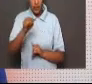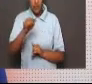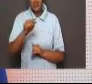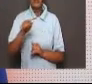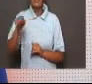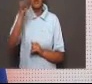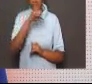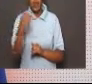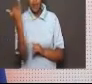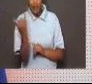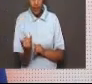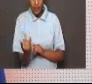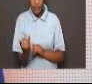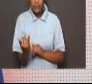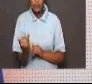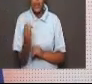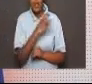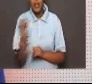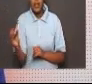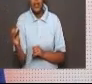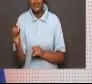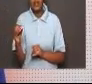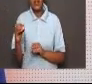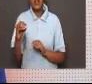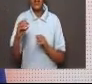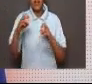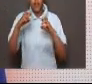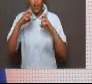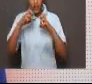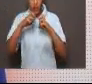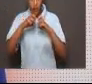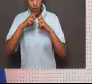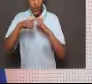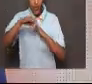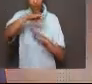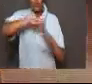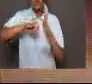orbital diagrams, and electron configurations.